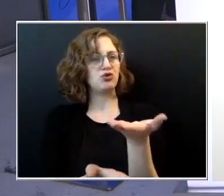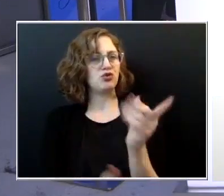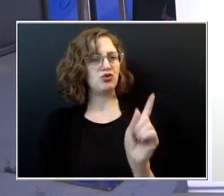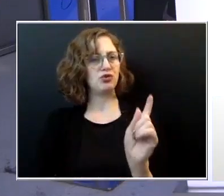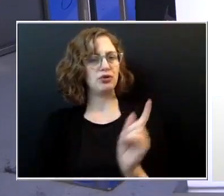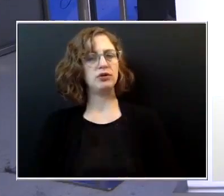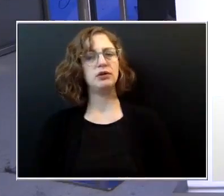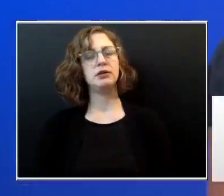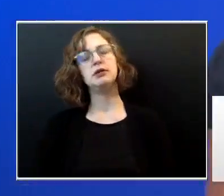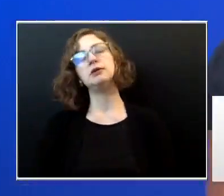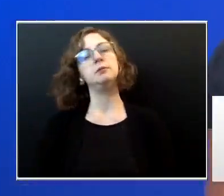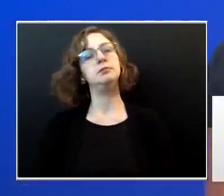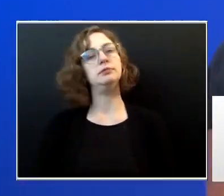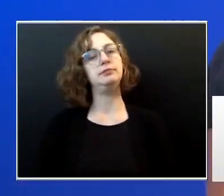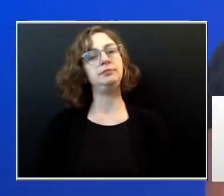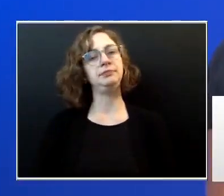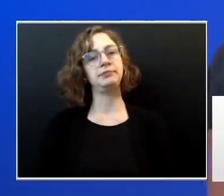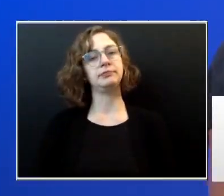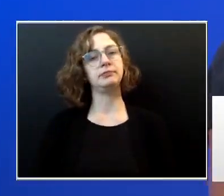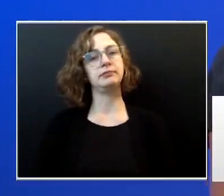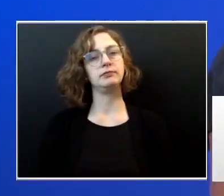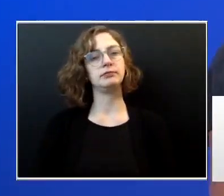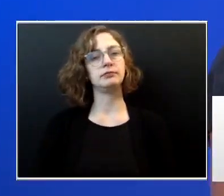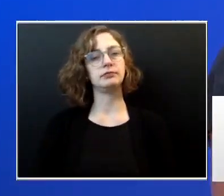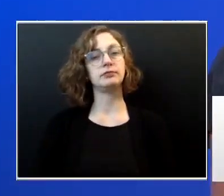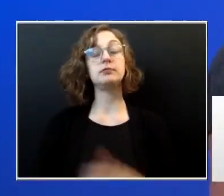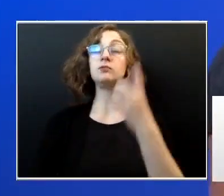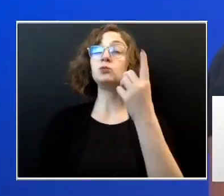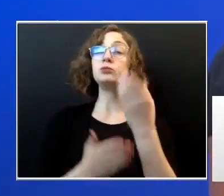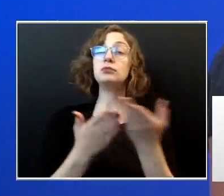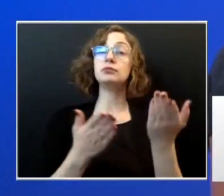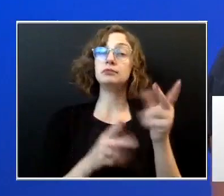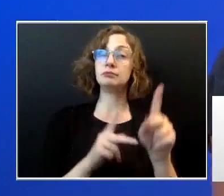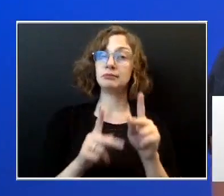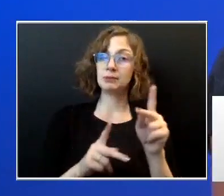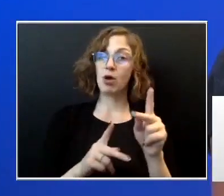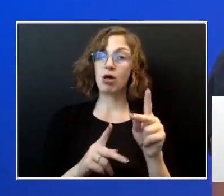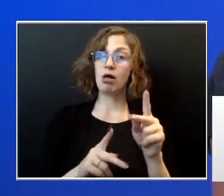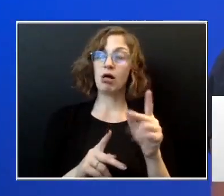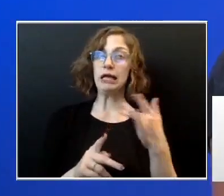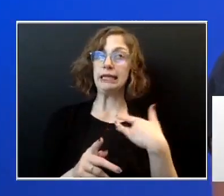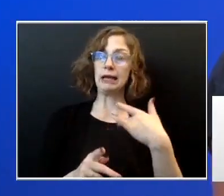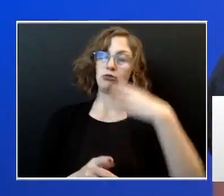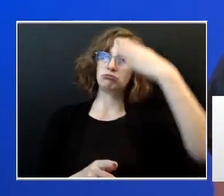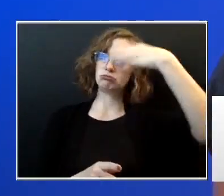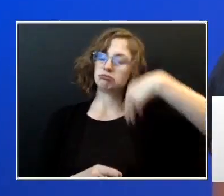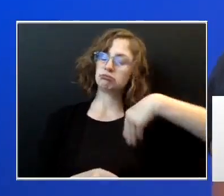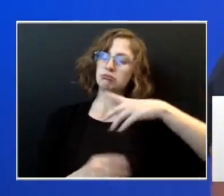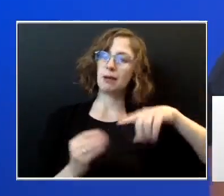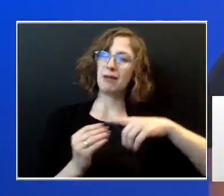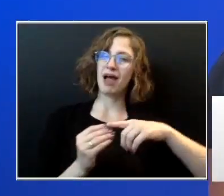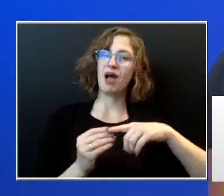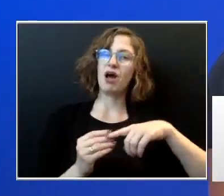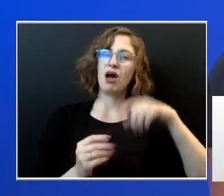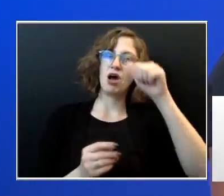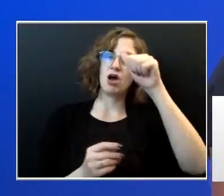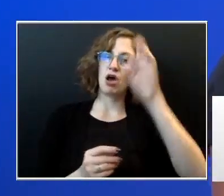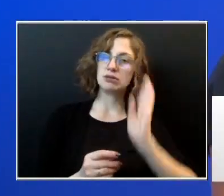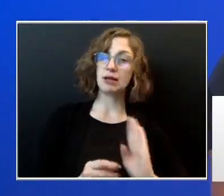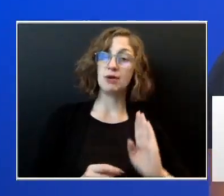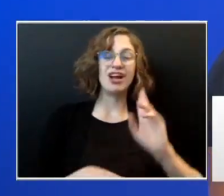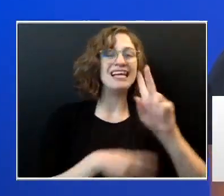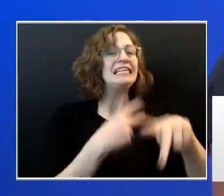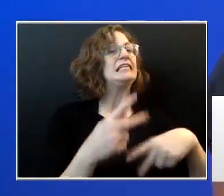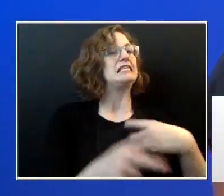Well, so one of the things people don't know very often about Alzheimer's disease is that type 2 diabetes is a major risk factor